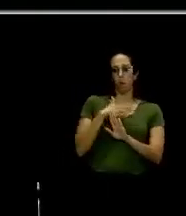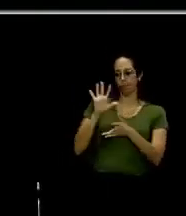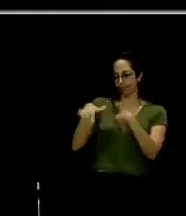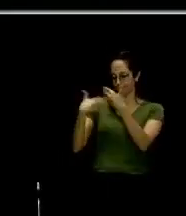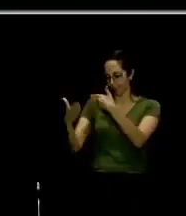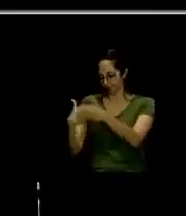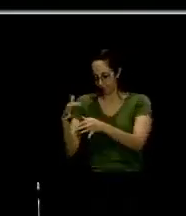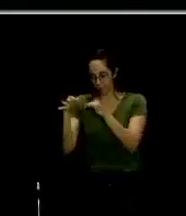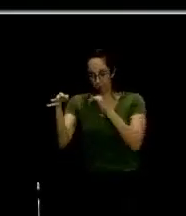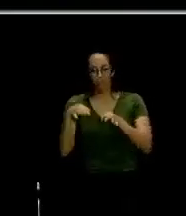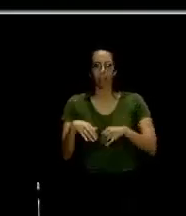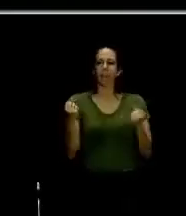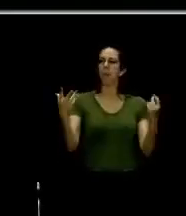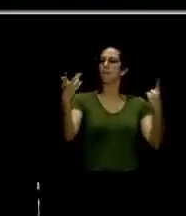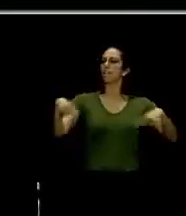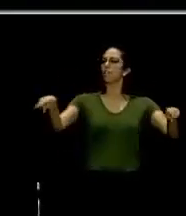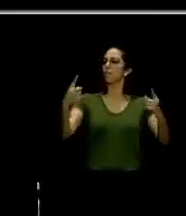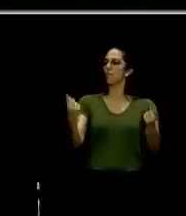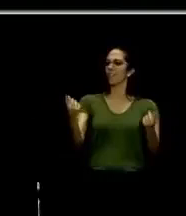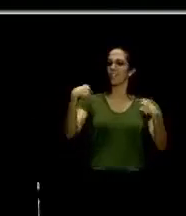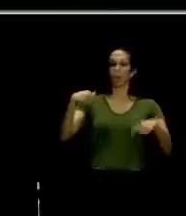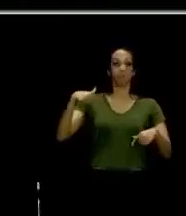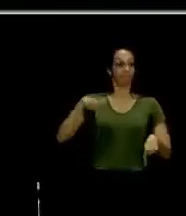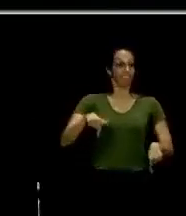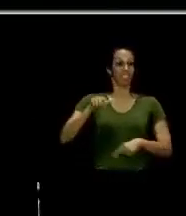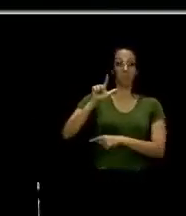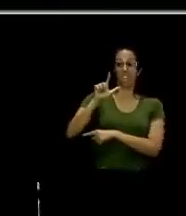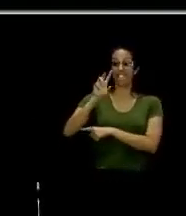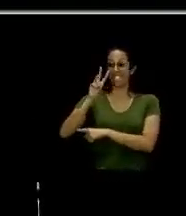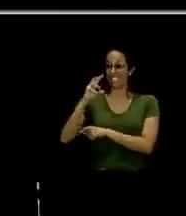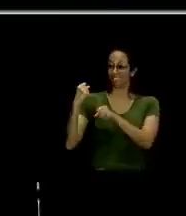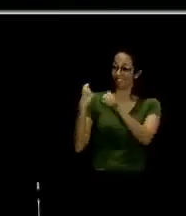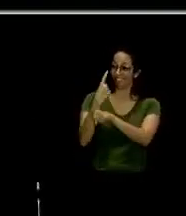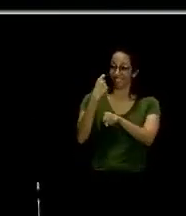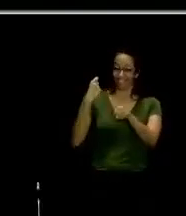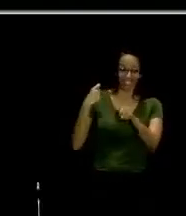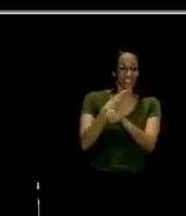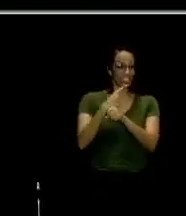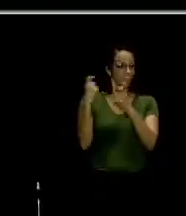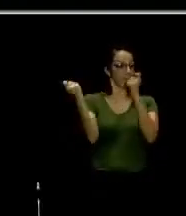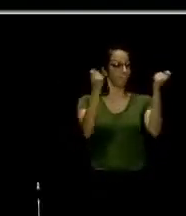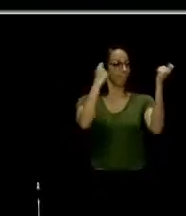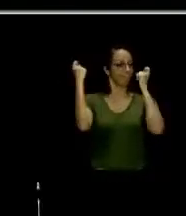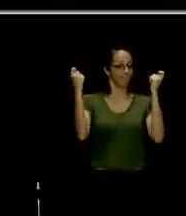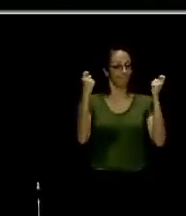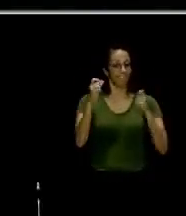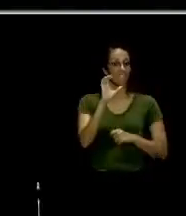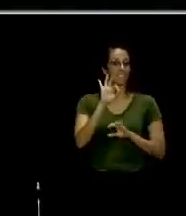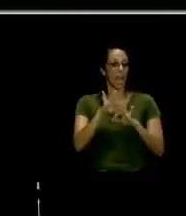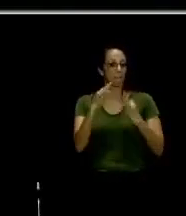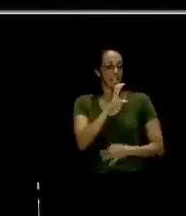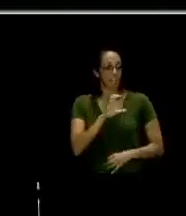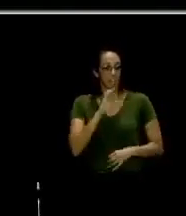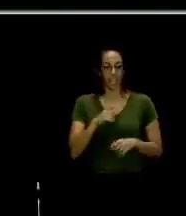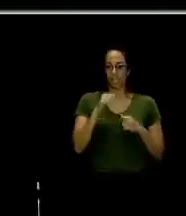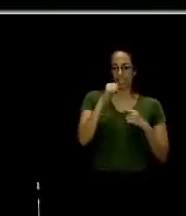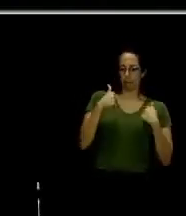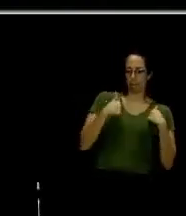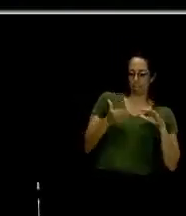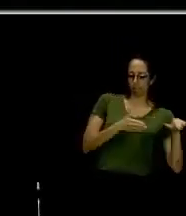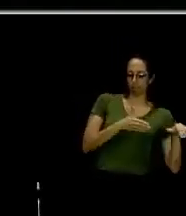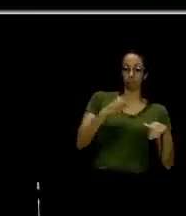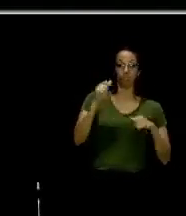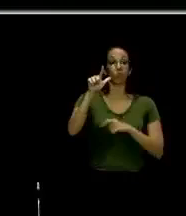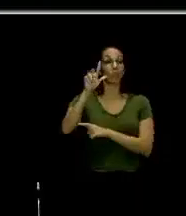many of you have been here? This is our 26th Annual Family Café. Besides me, how many of you have been here